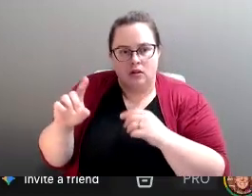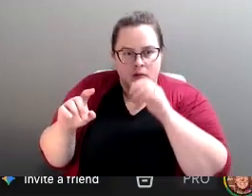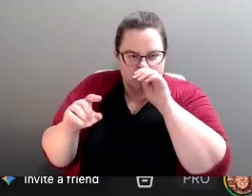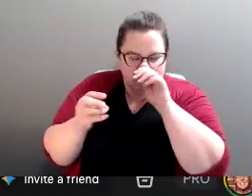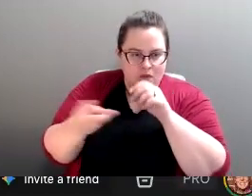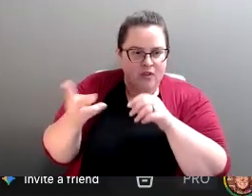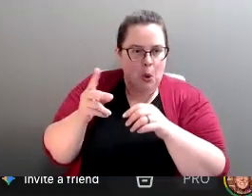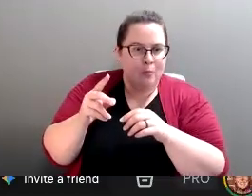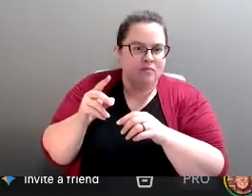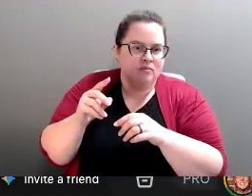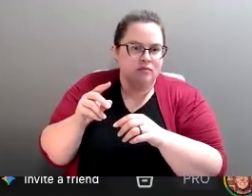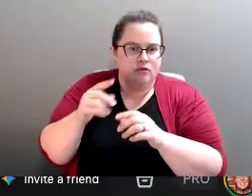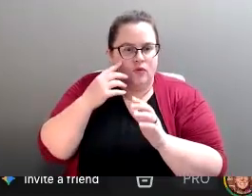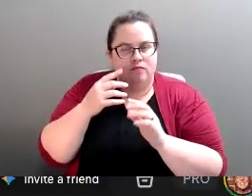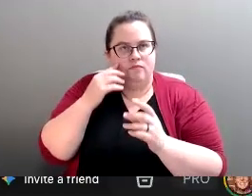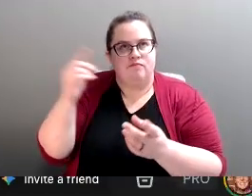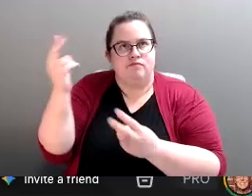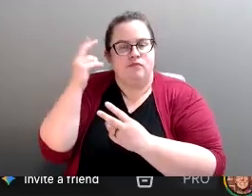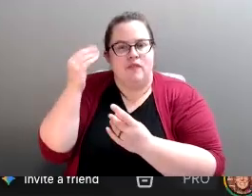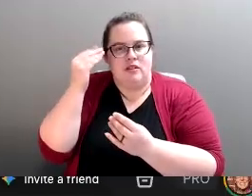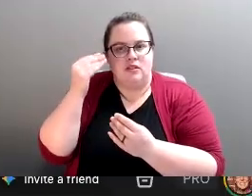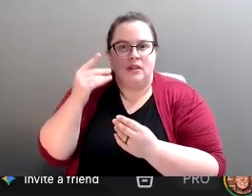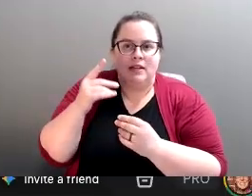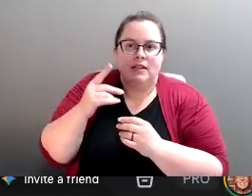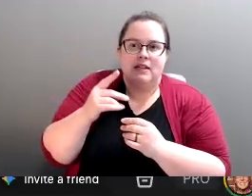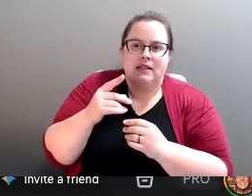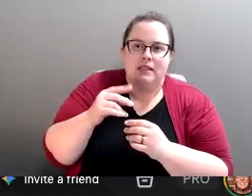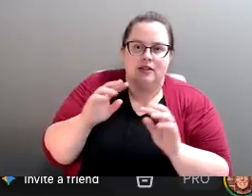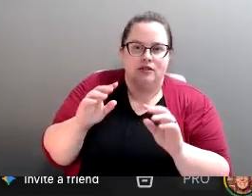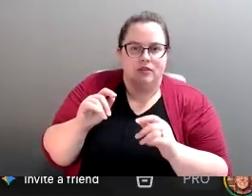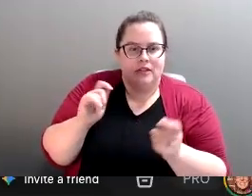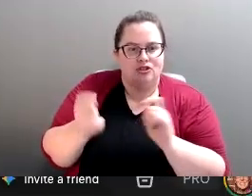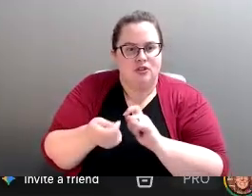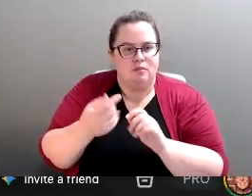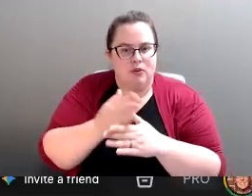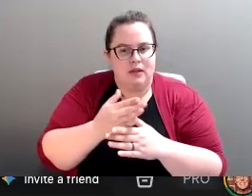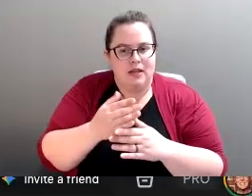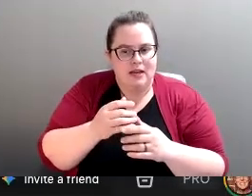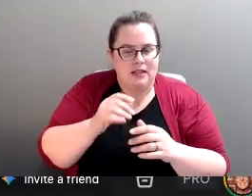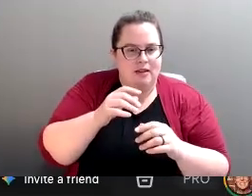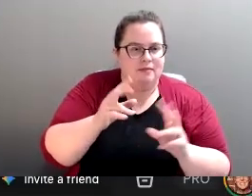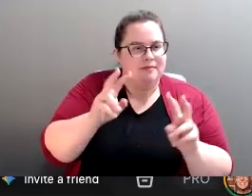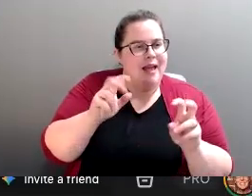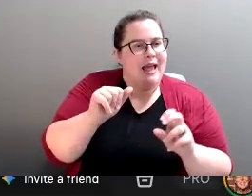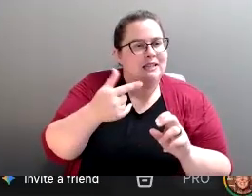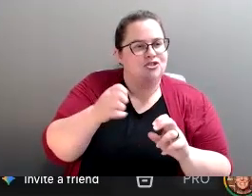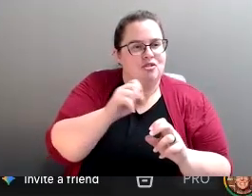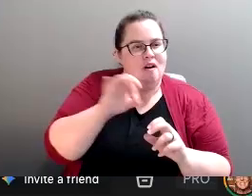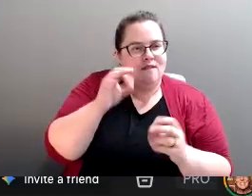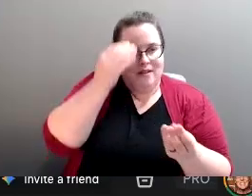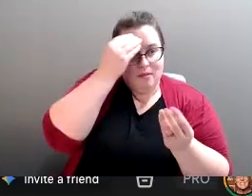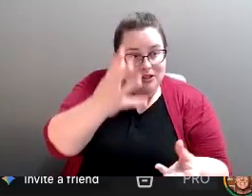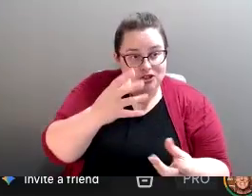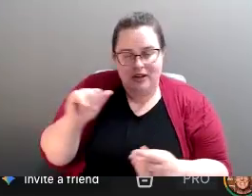to really, it's a paradigm shift between the age of information and the age of understanding. And the age of information was really